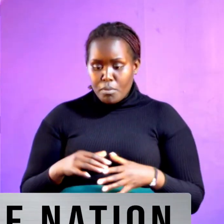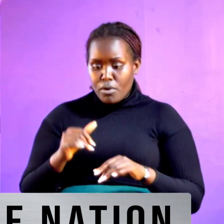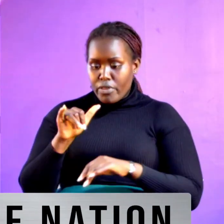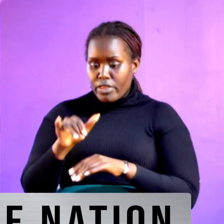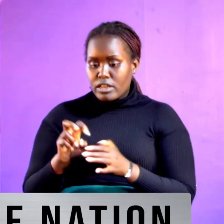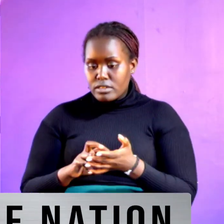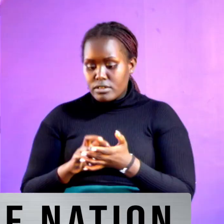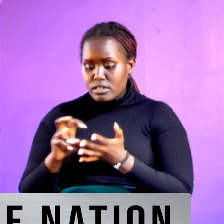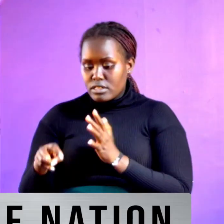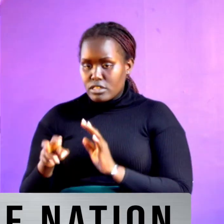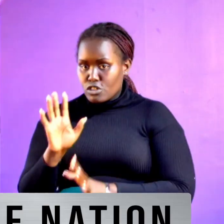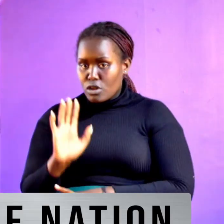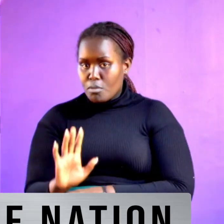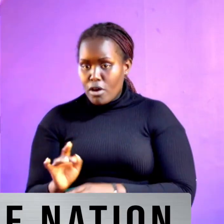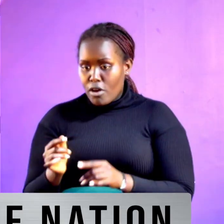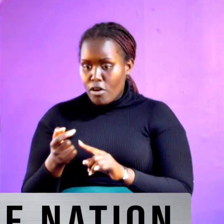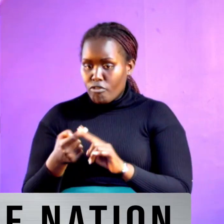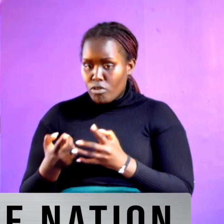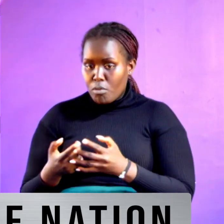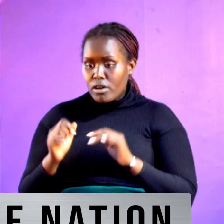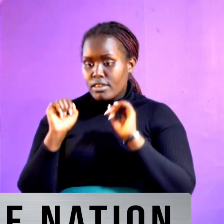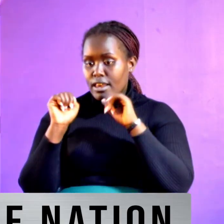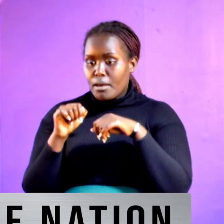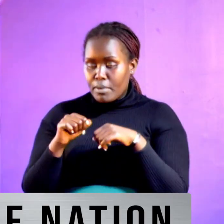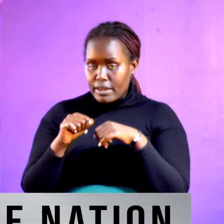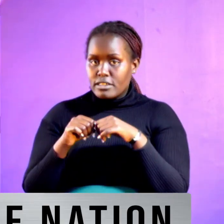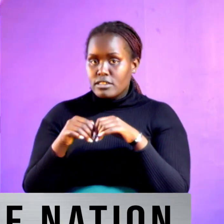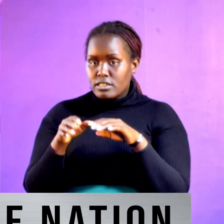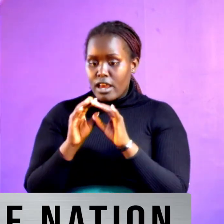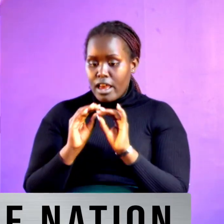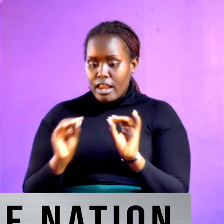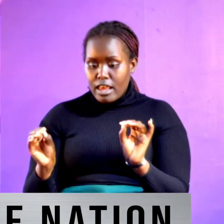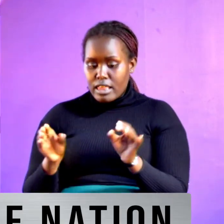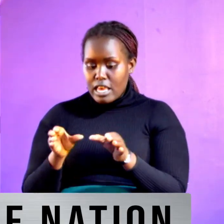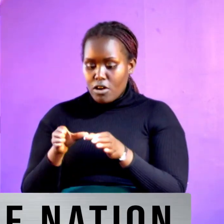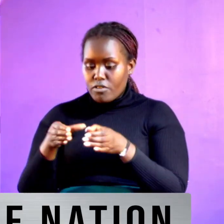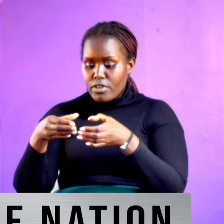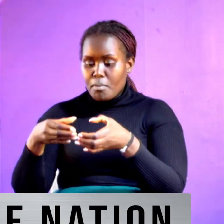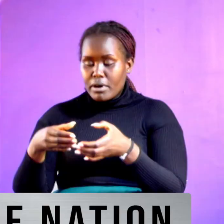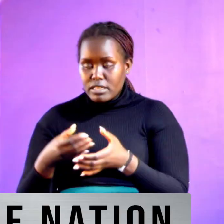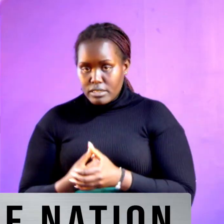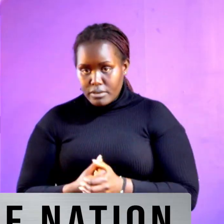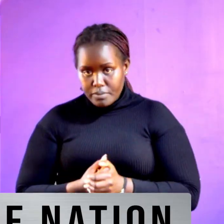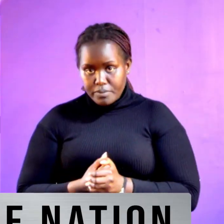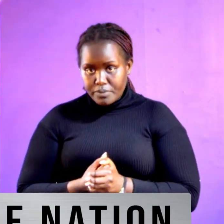from the incapability of the party, or you know, the